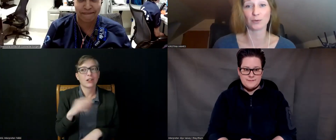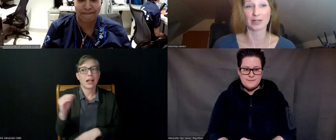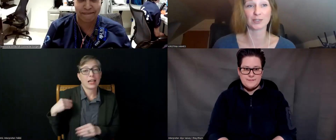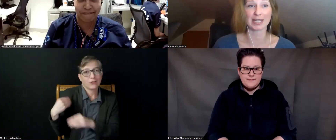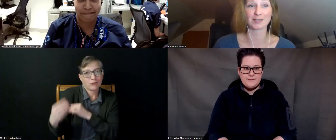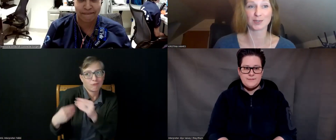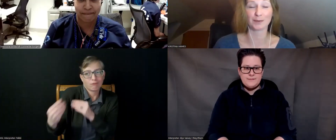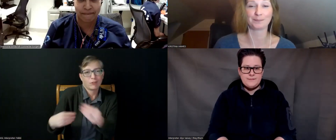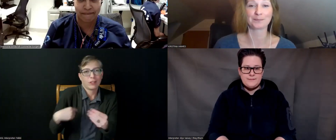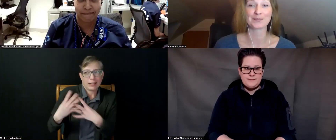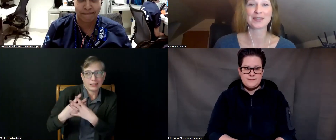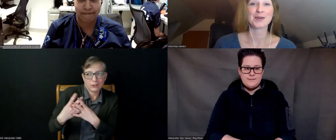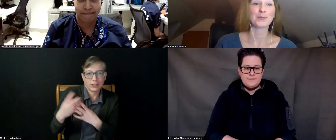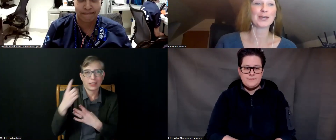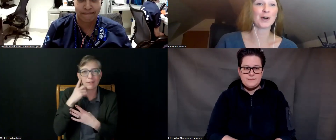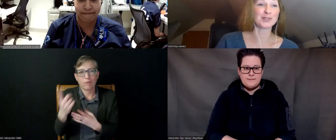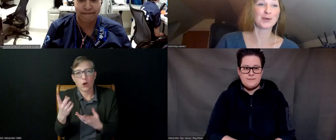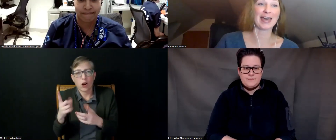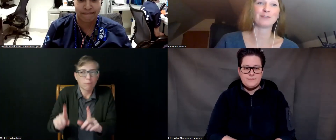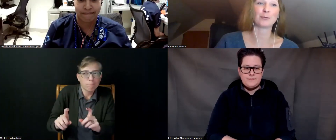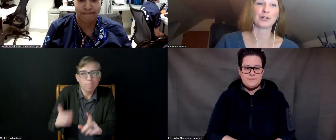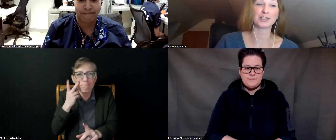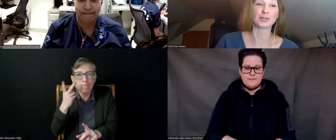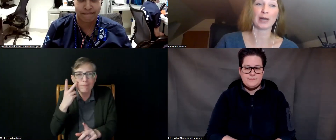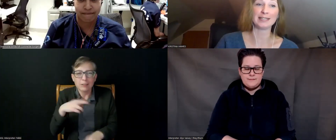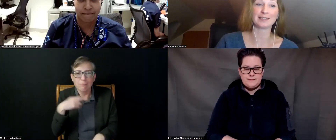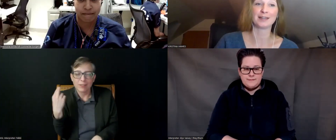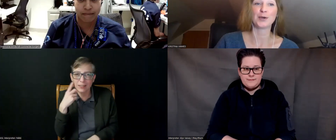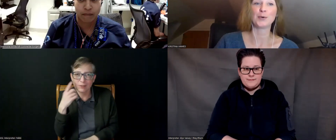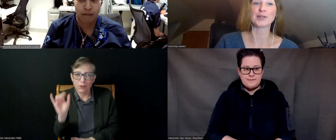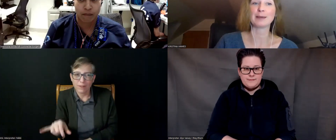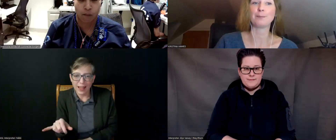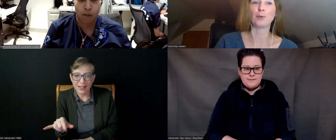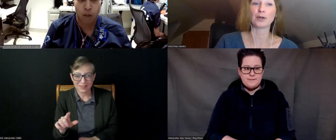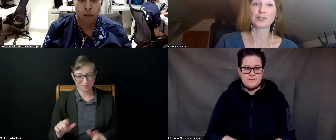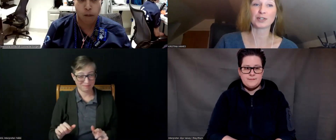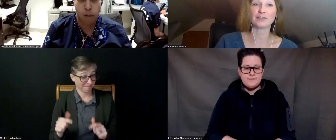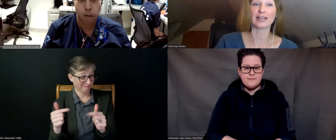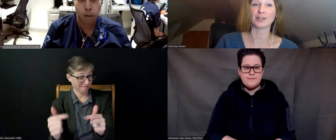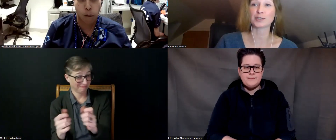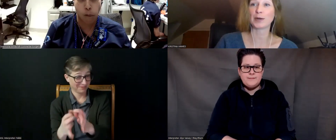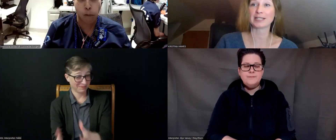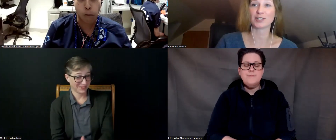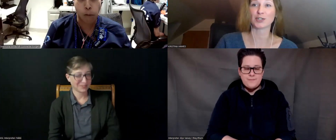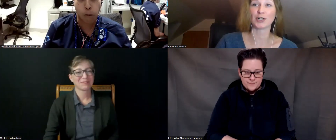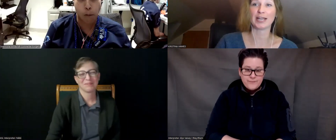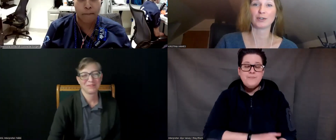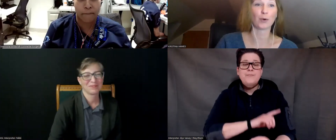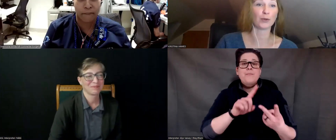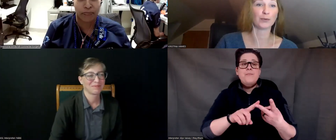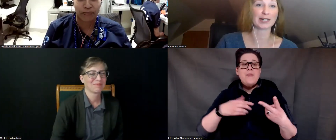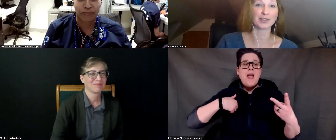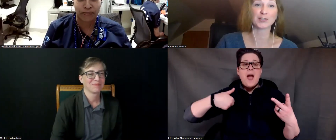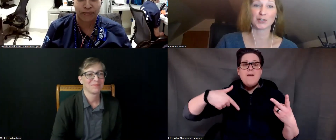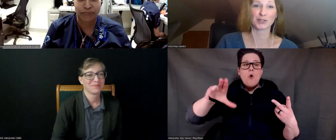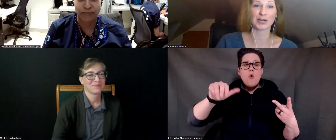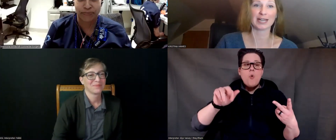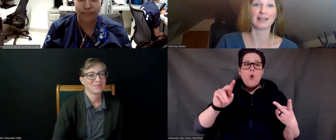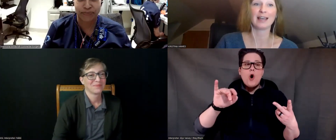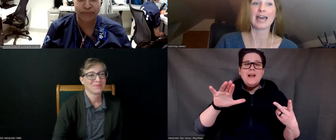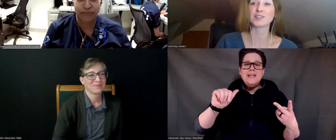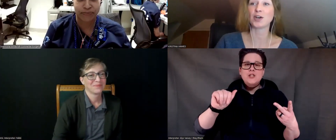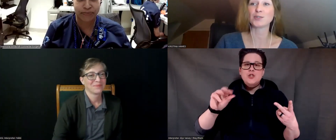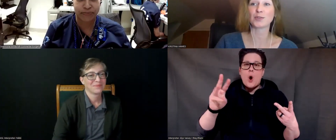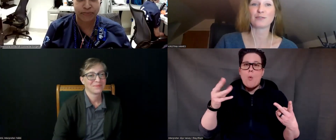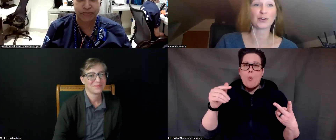getting colorectal cancer. We also have Parnisha White, who is a board-certified nurse practitioner in colorectal